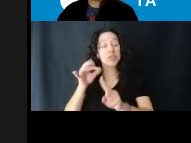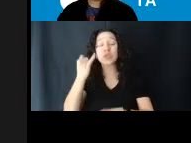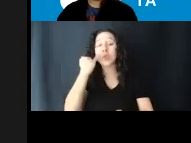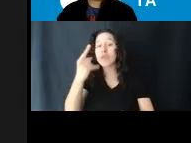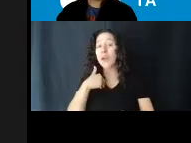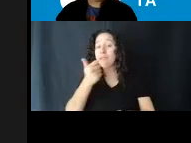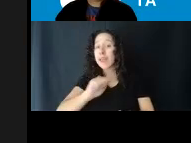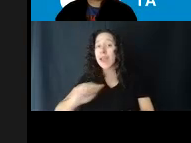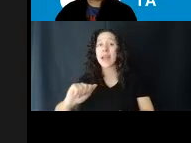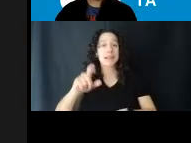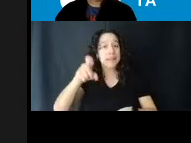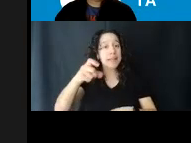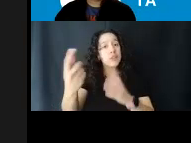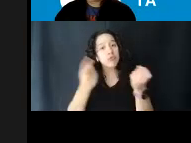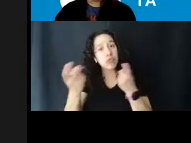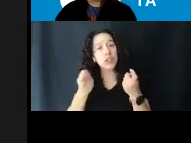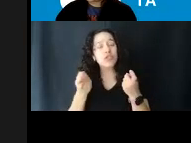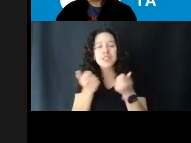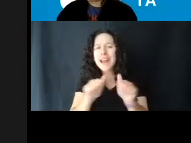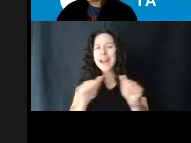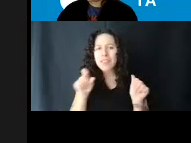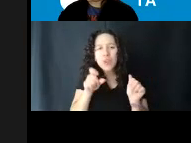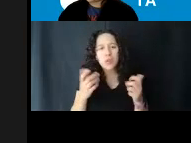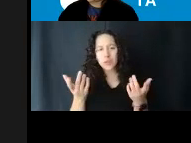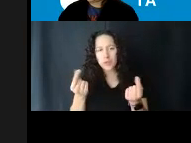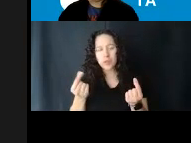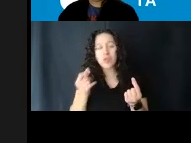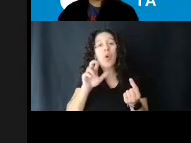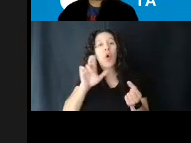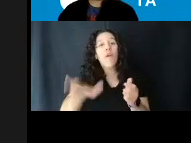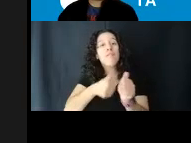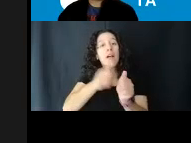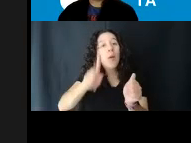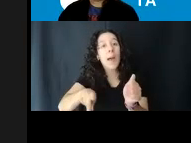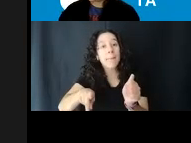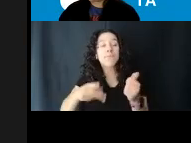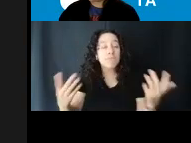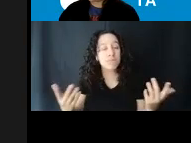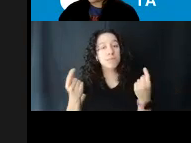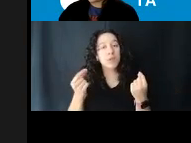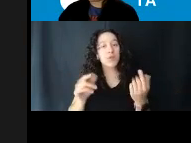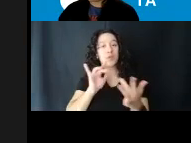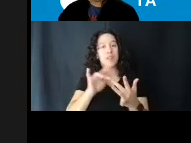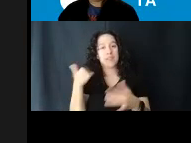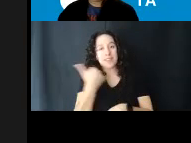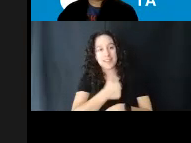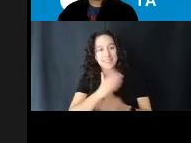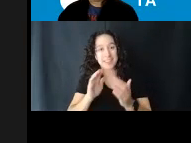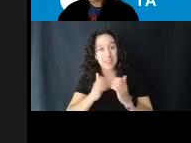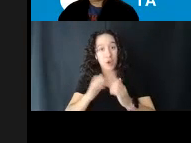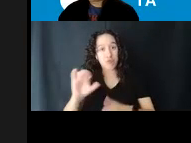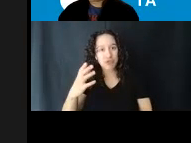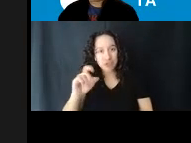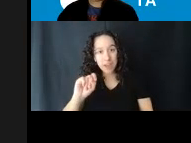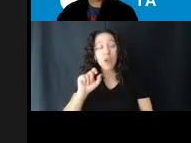or questions, or just need us to follow up on anything, please feel free to reach out to us in the chat or